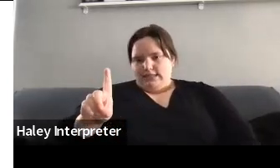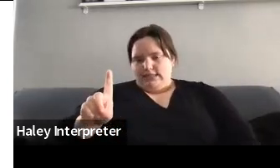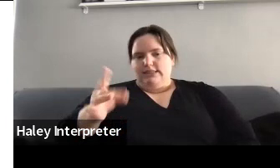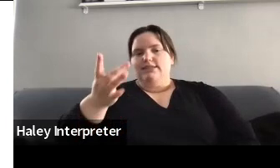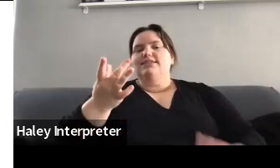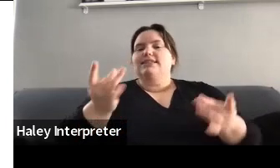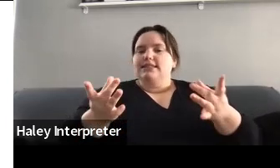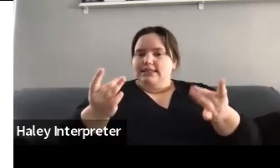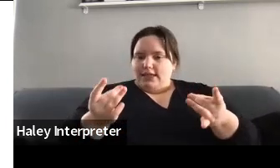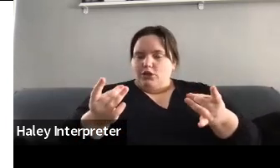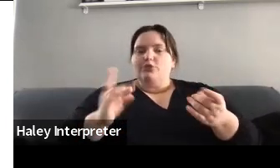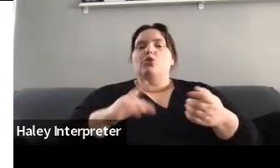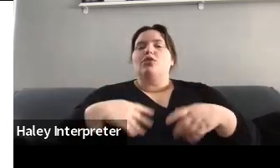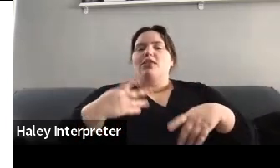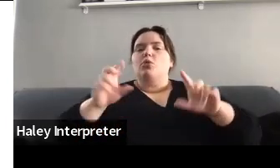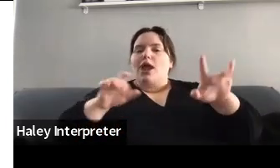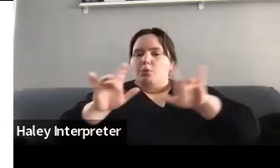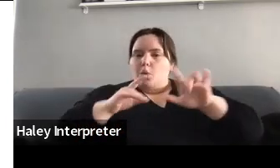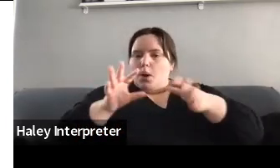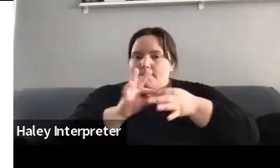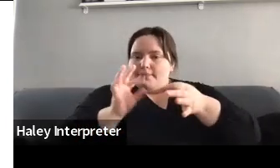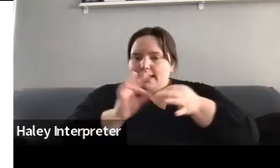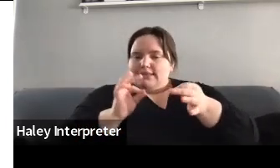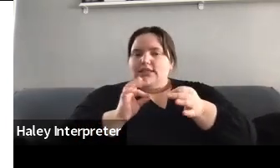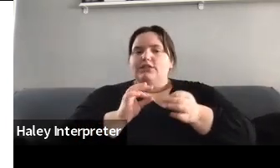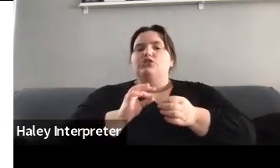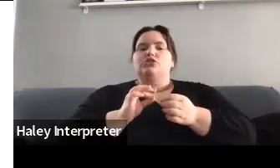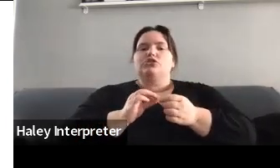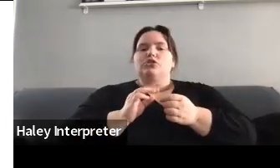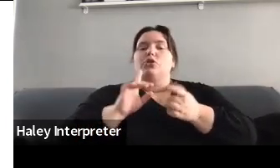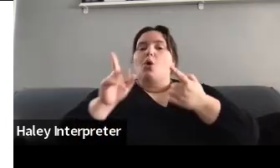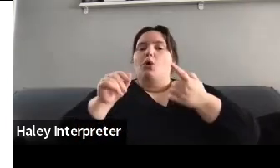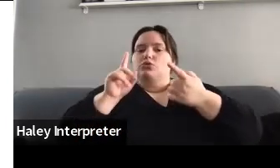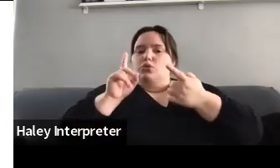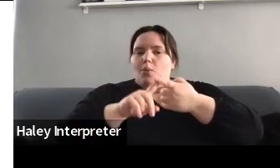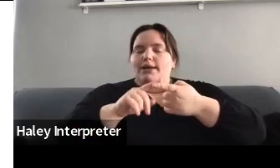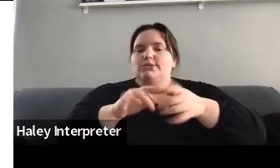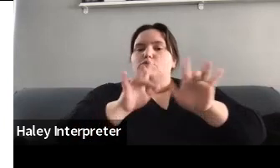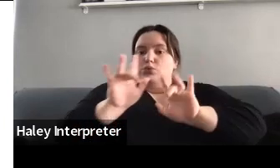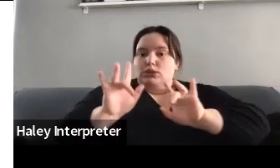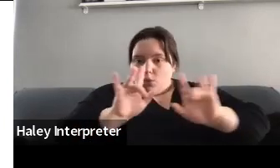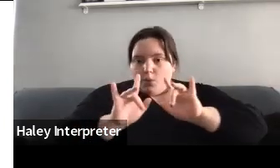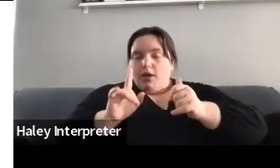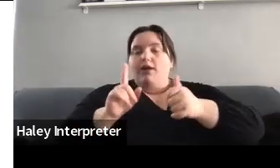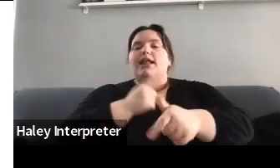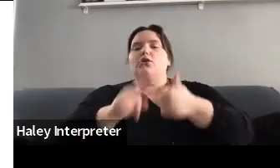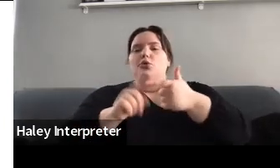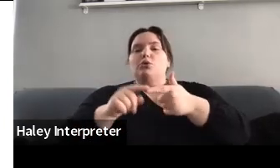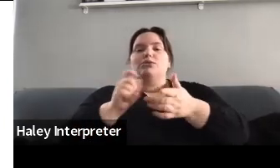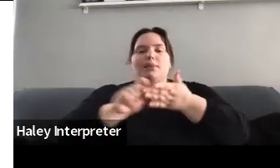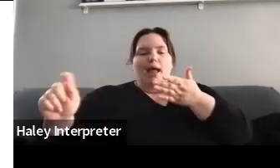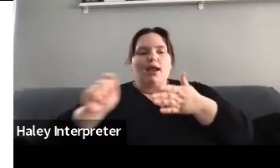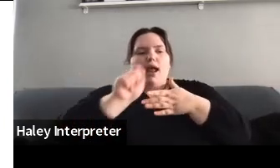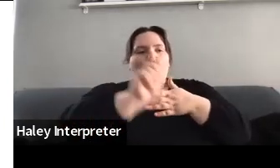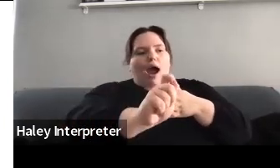and stick it on something, you then just need to touch the pen friend to that sticker, and it will read to you whatever you